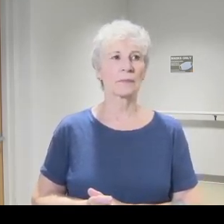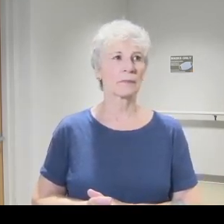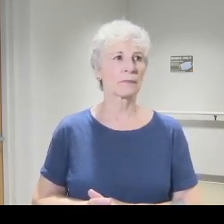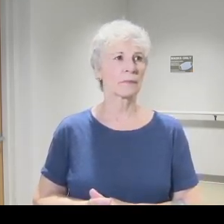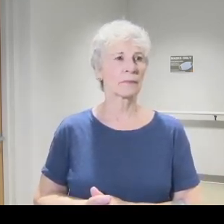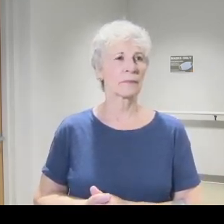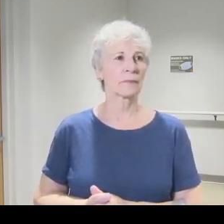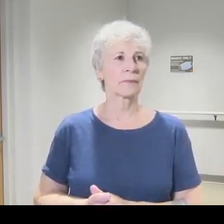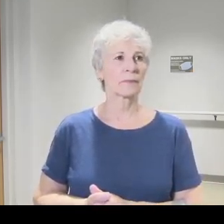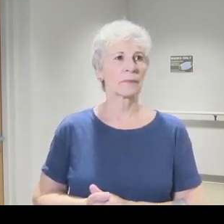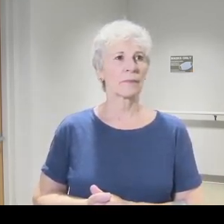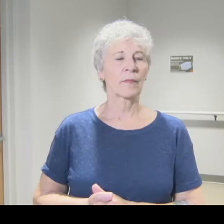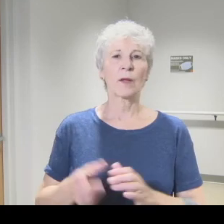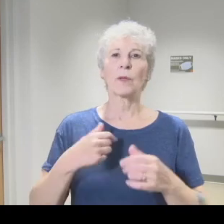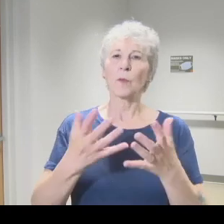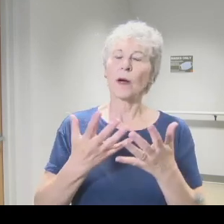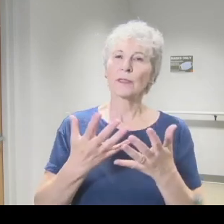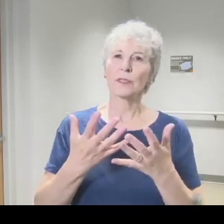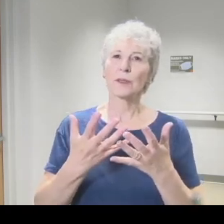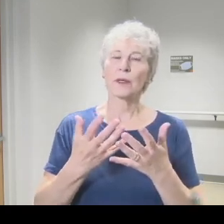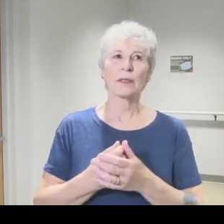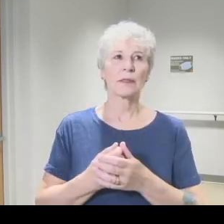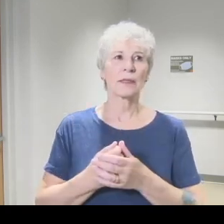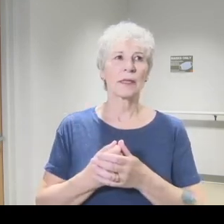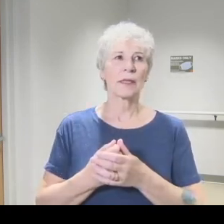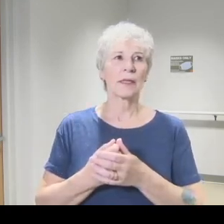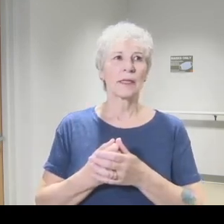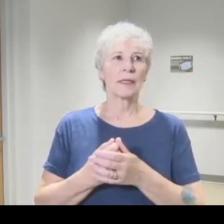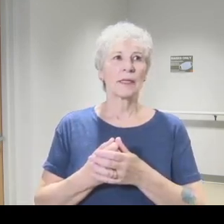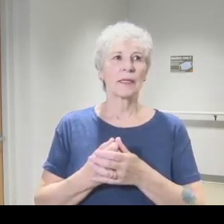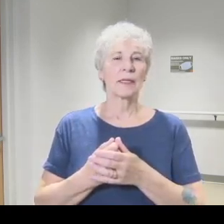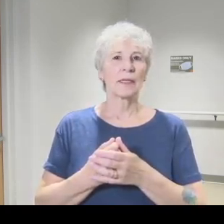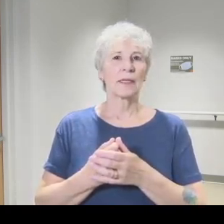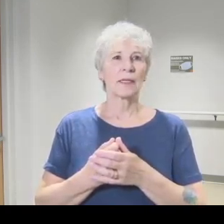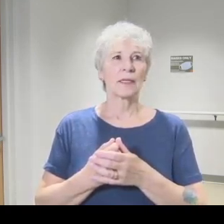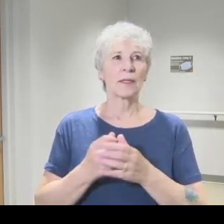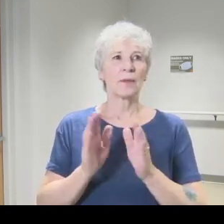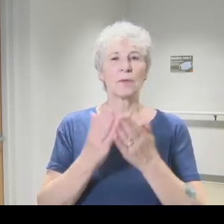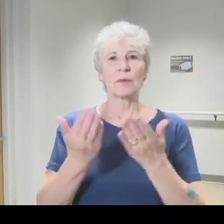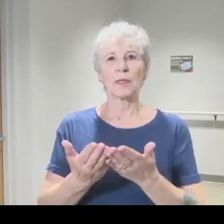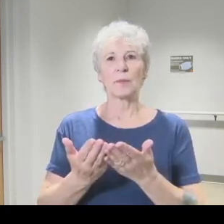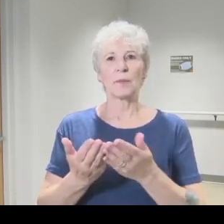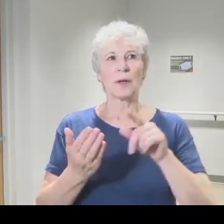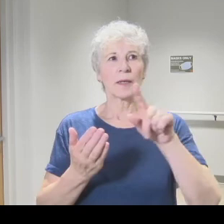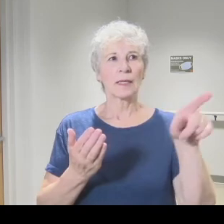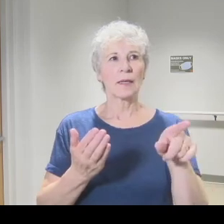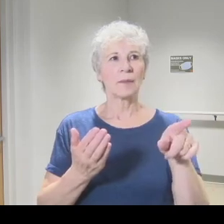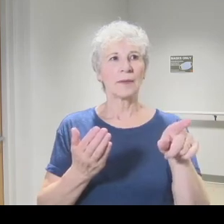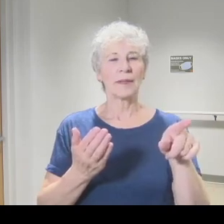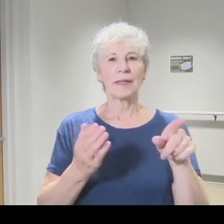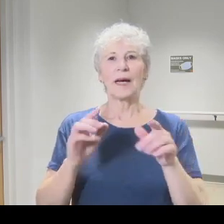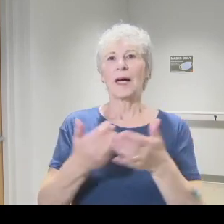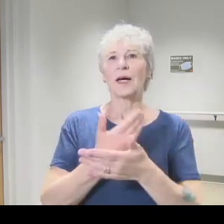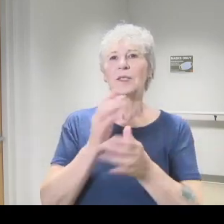Today, we wanted to commemorate this day with a gift, so we bought the Windlers a Bible. It's not waterproof.